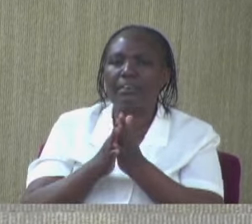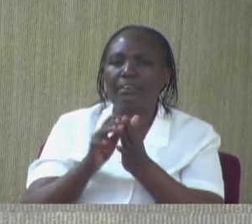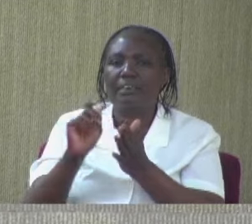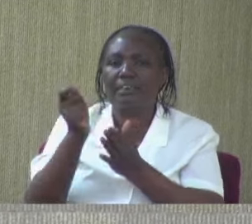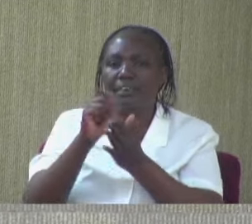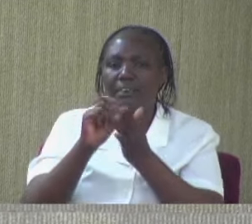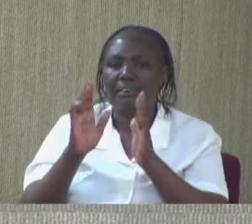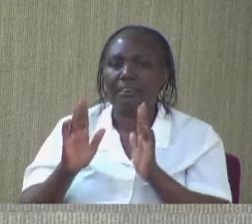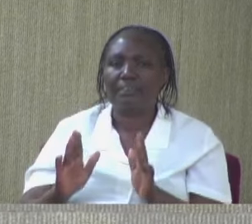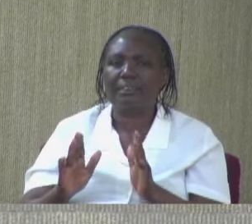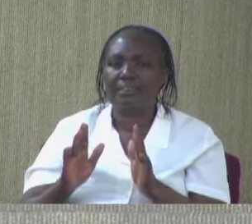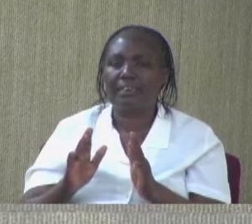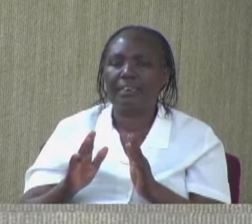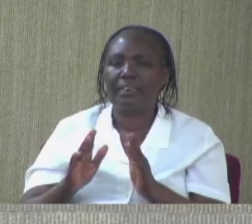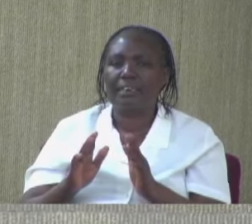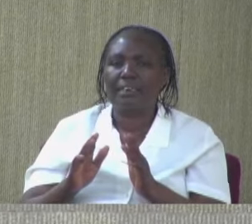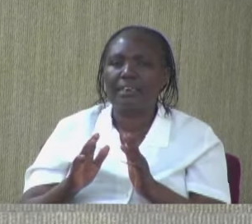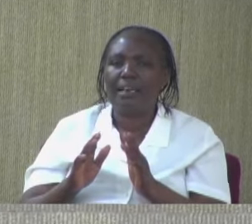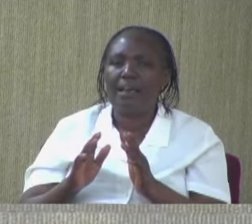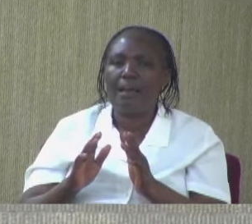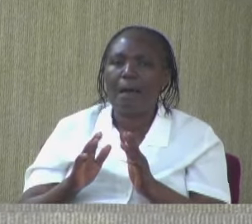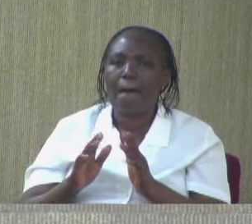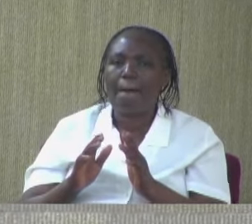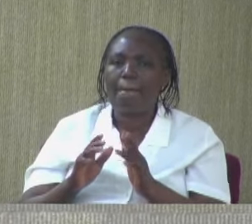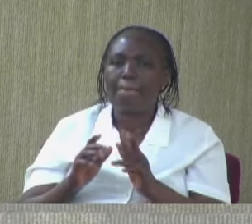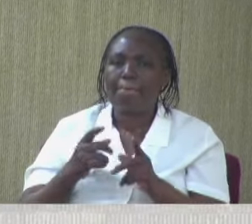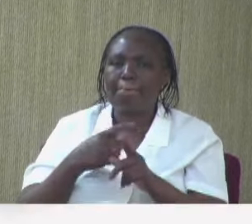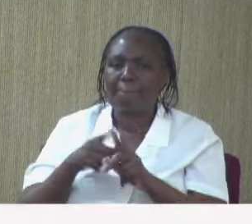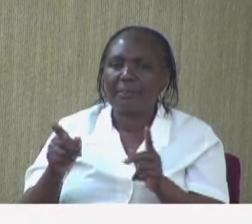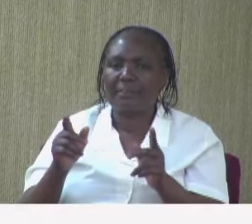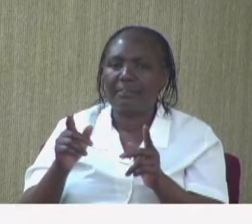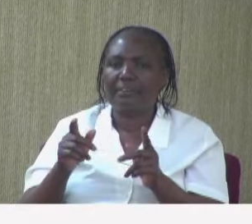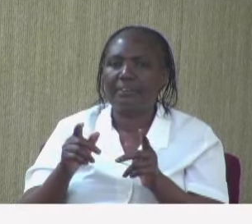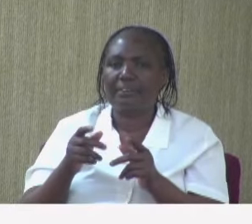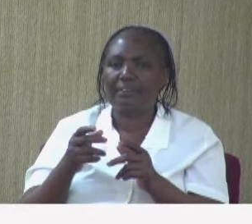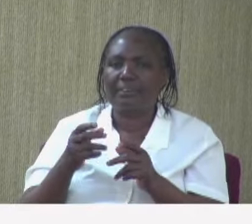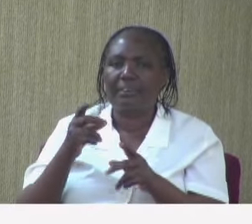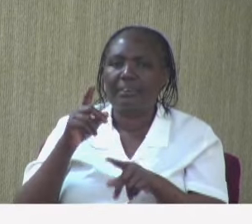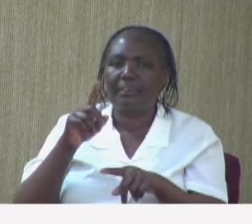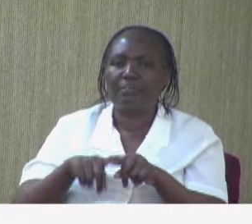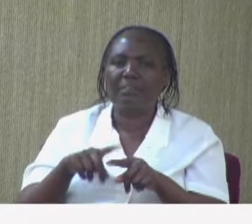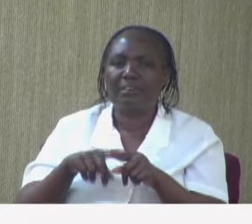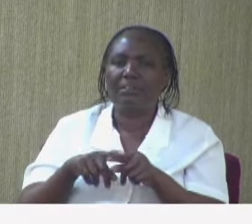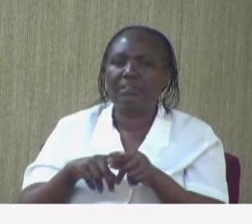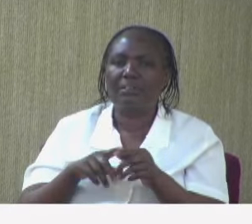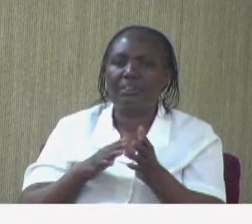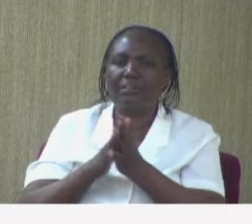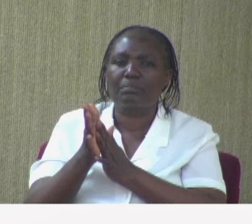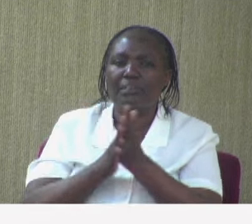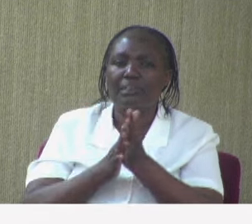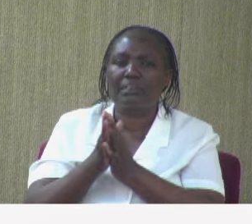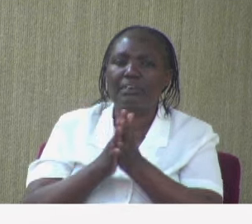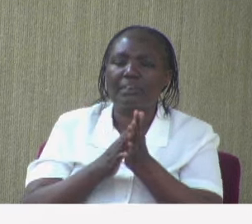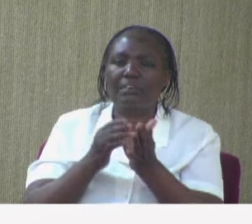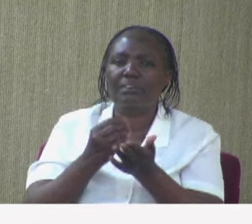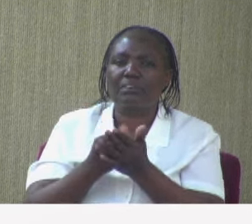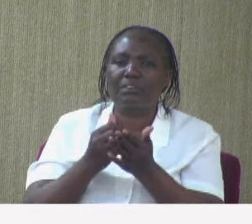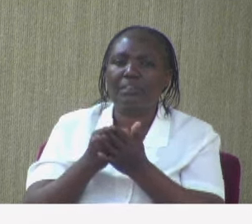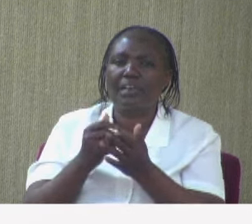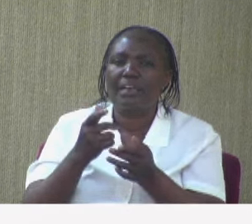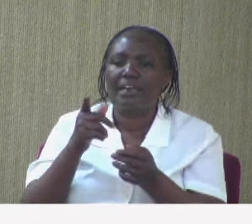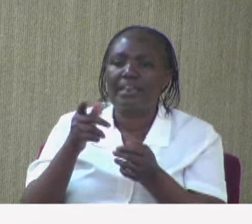scripture. Those are inspired sources. But apart from depending on inspired sources, we saw that she will also